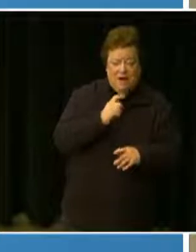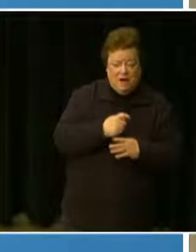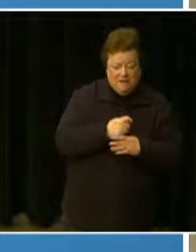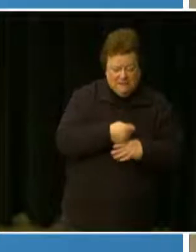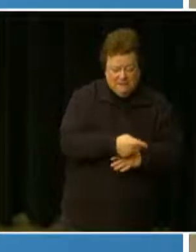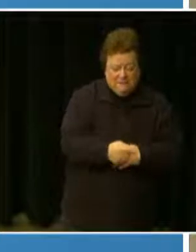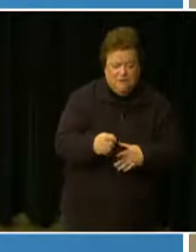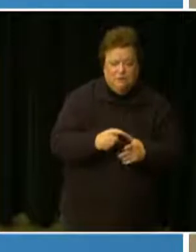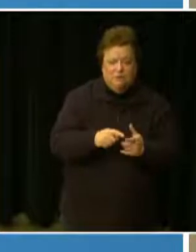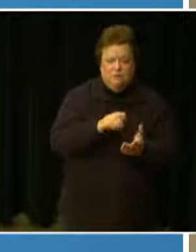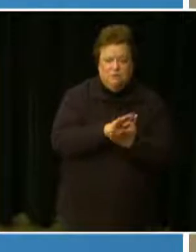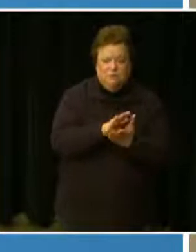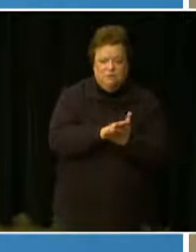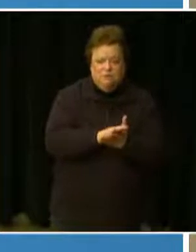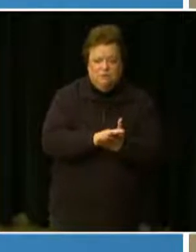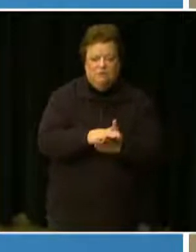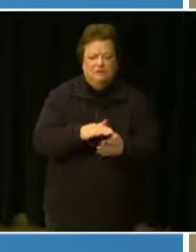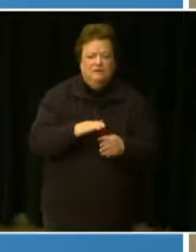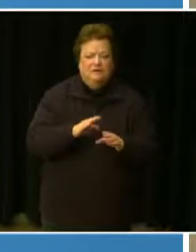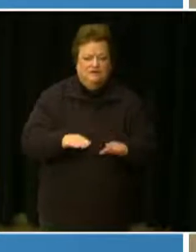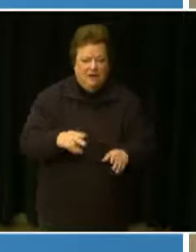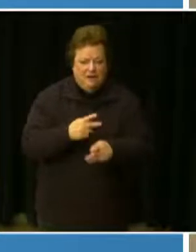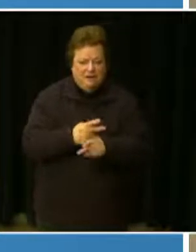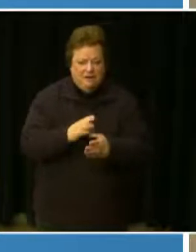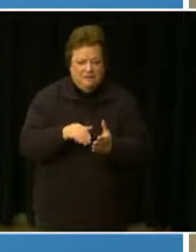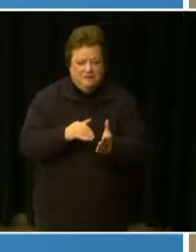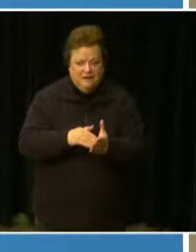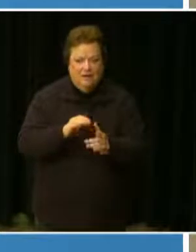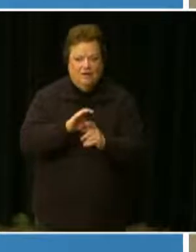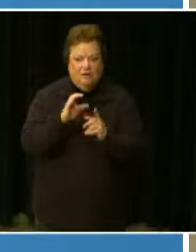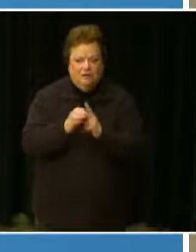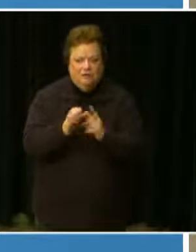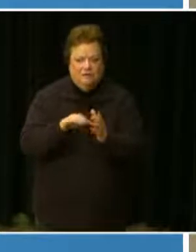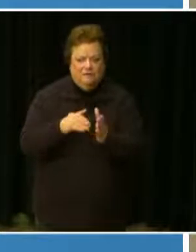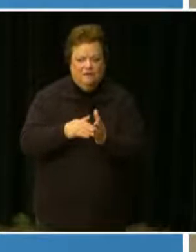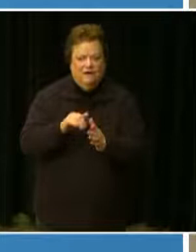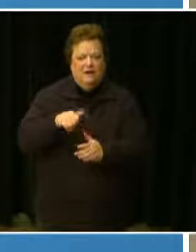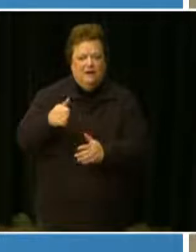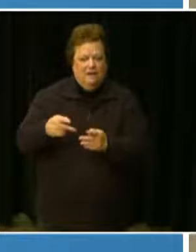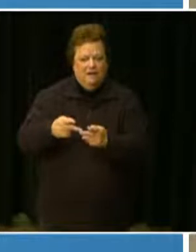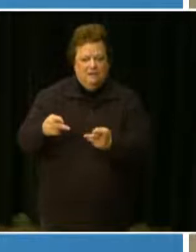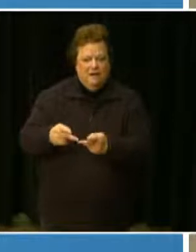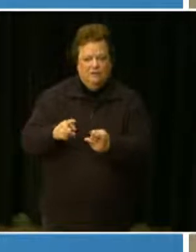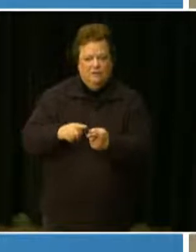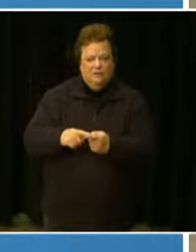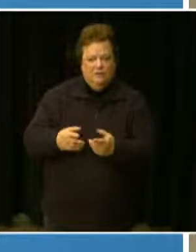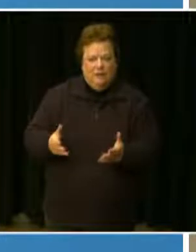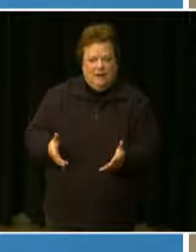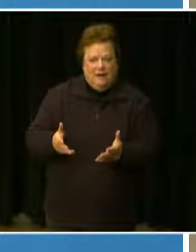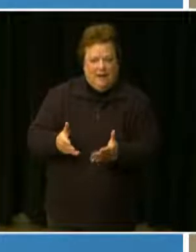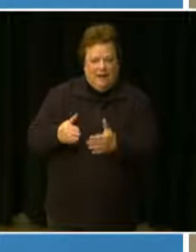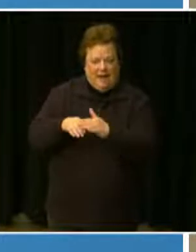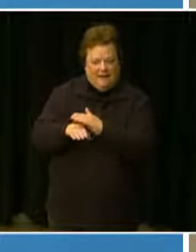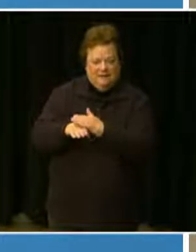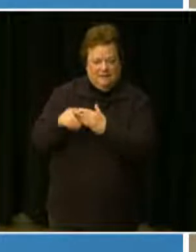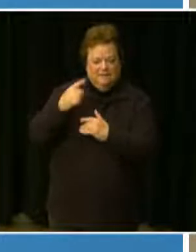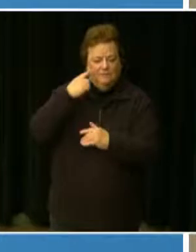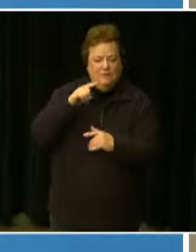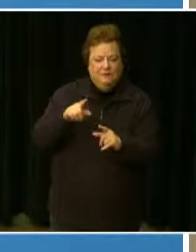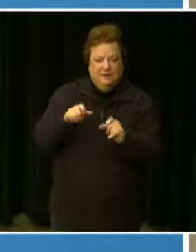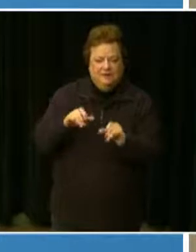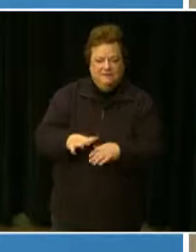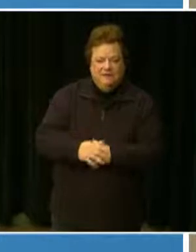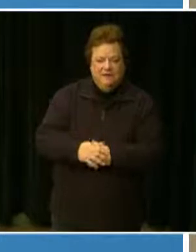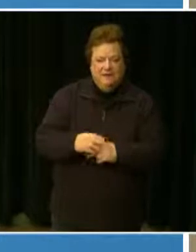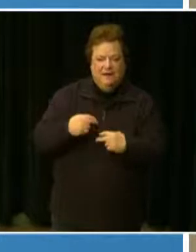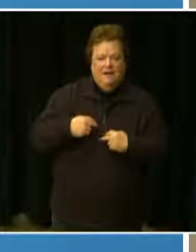allocated to schools, child care centers, cultural centers, and other sites to enhance access to testing. The